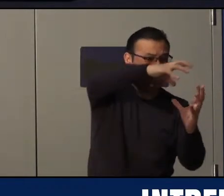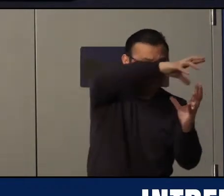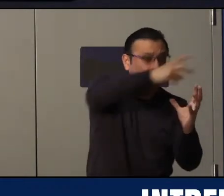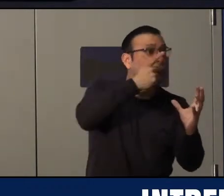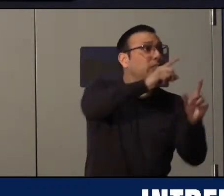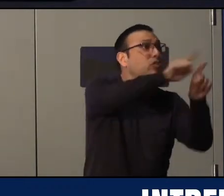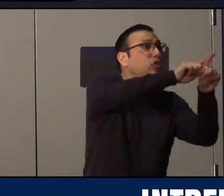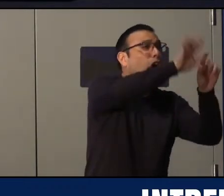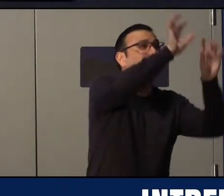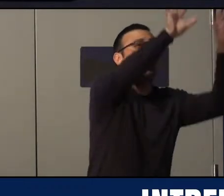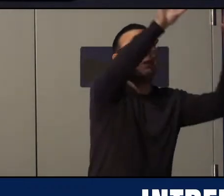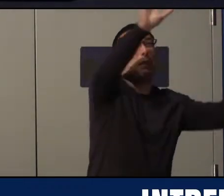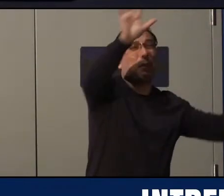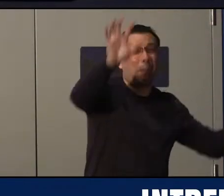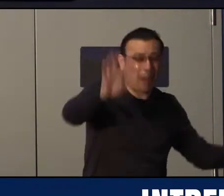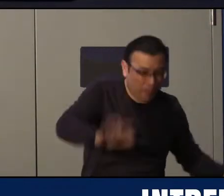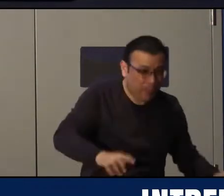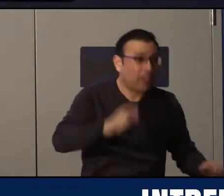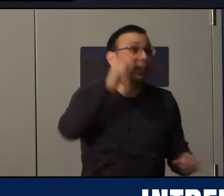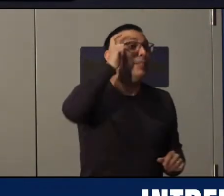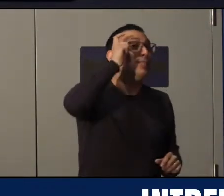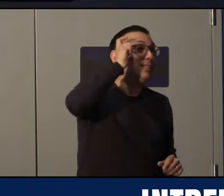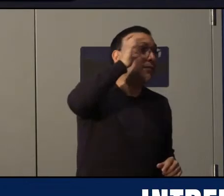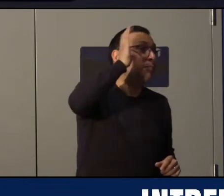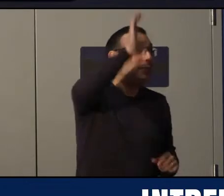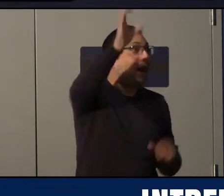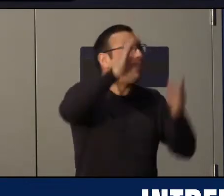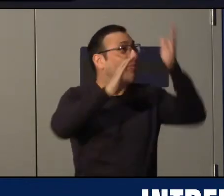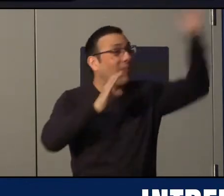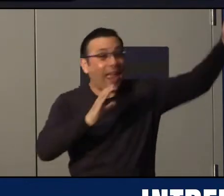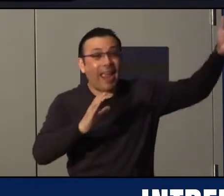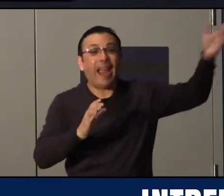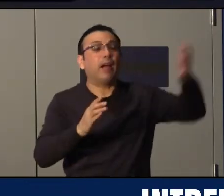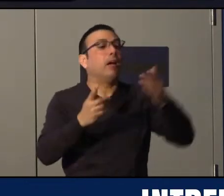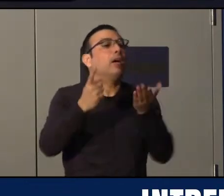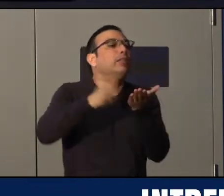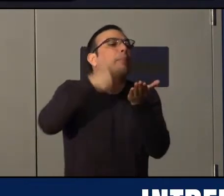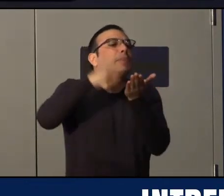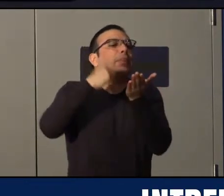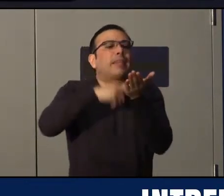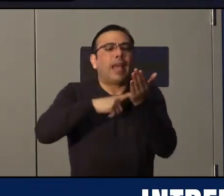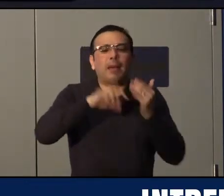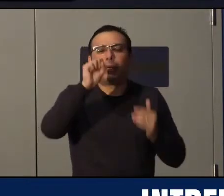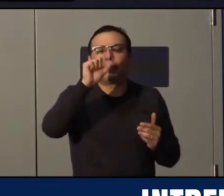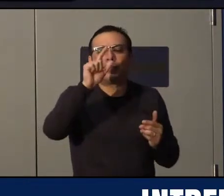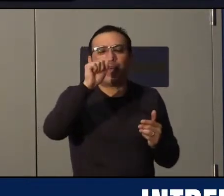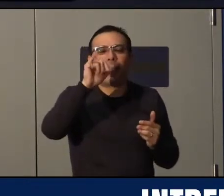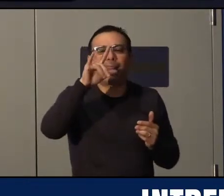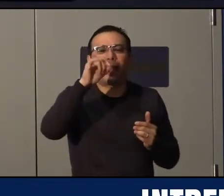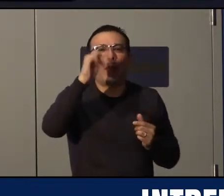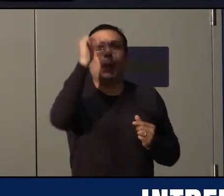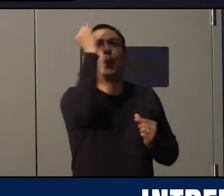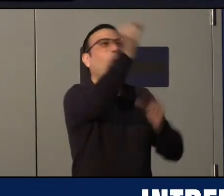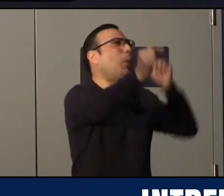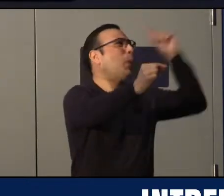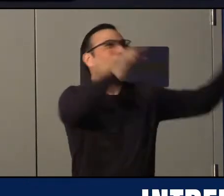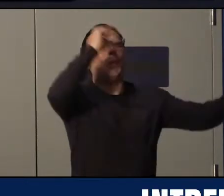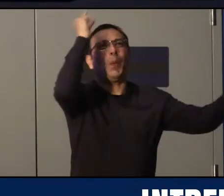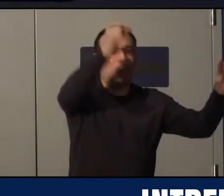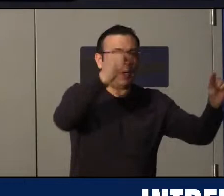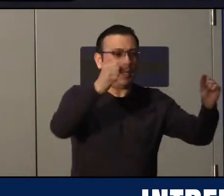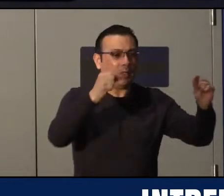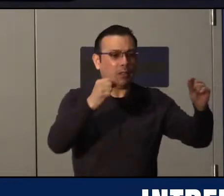and maybe the moon and every once in a while a satellite, and realize we're right out there traveling around in all of this chaos that's